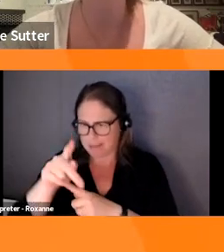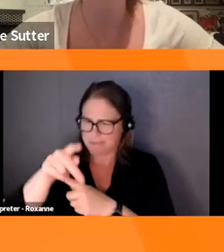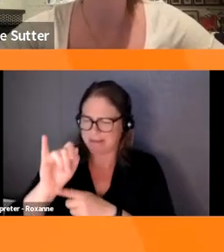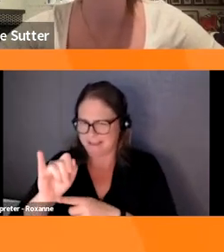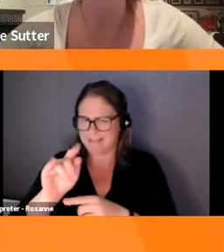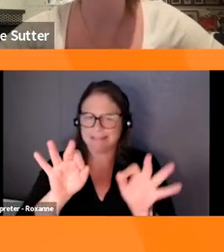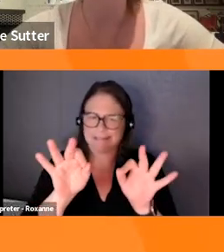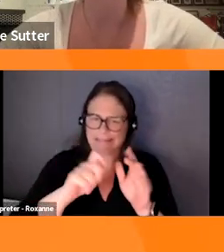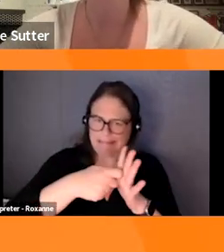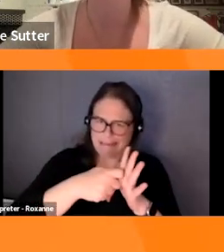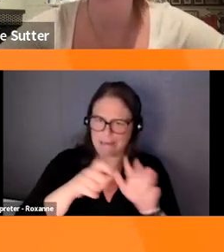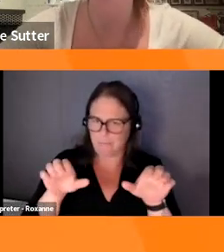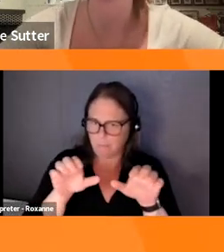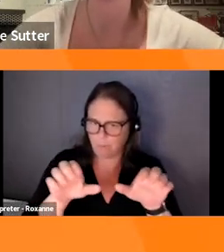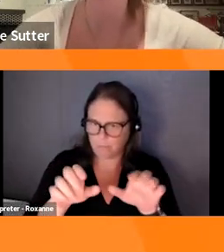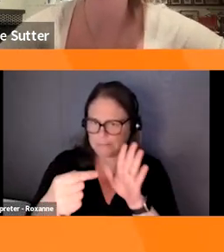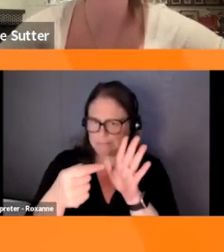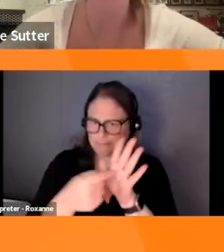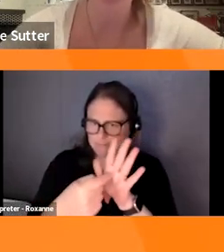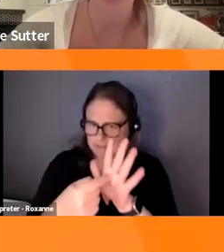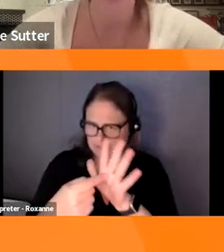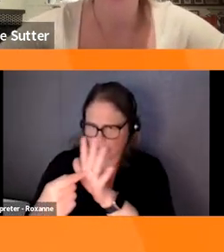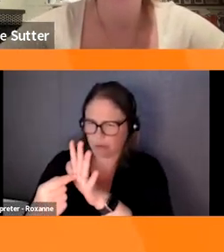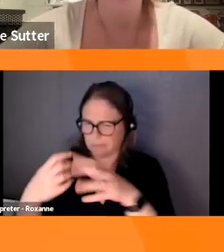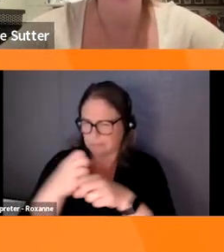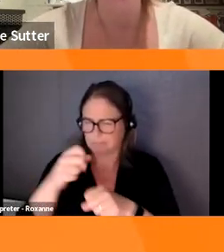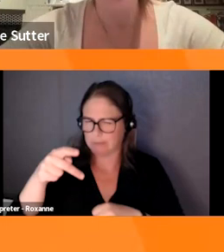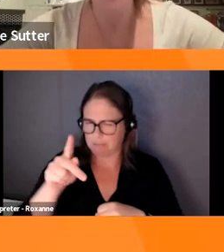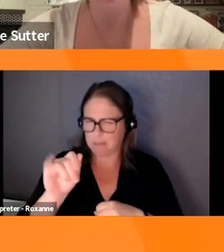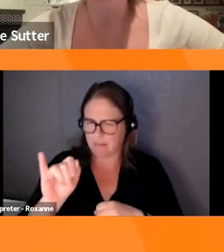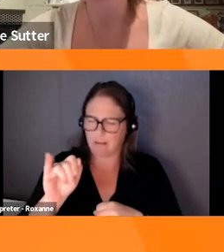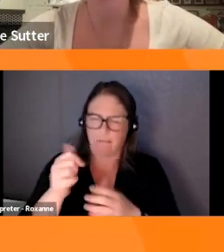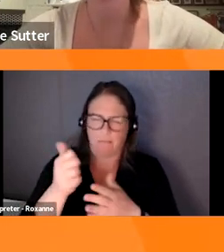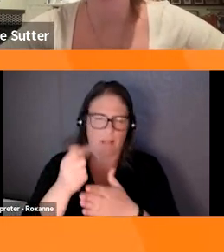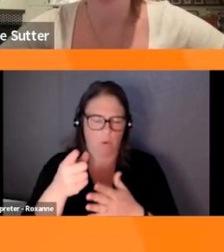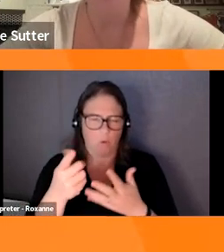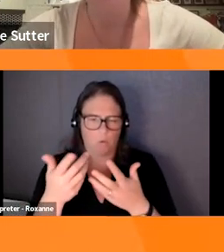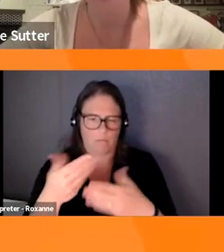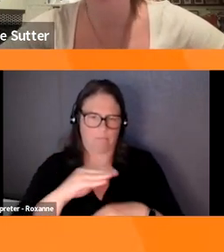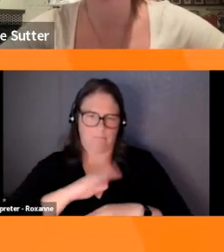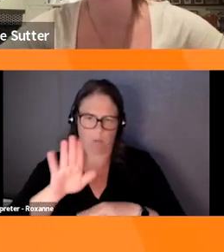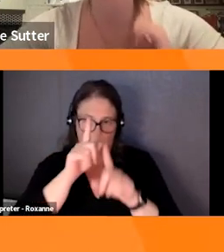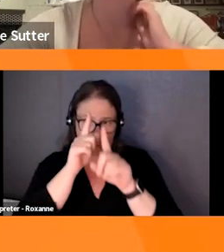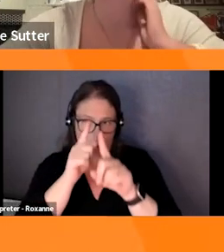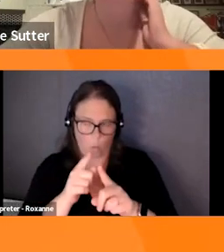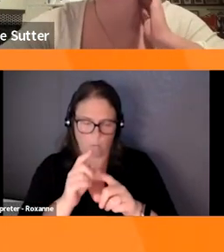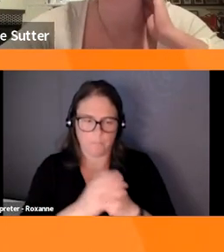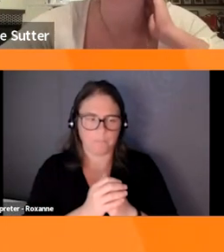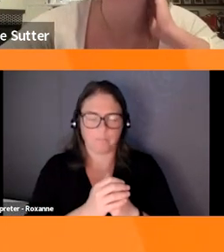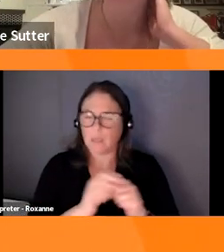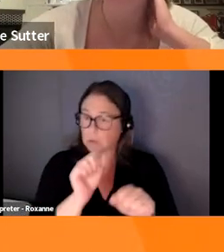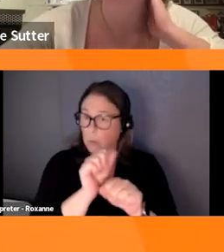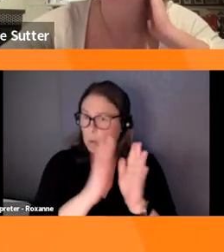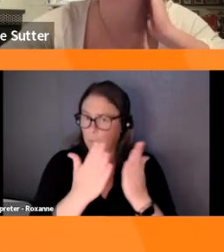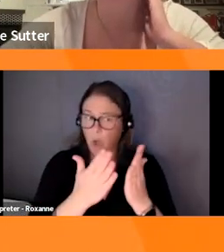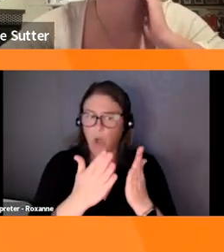as you focus on certain sustainability goals. So there's a quick introduction at the beginning of this, and we will send